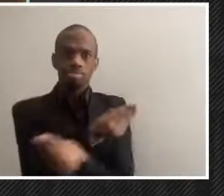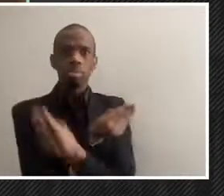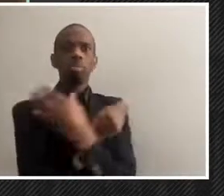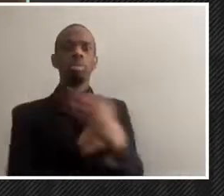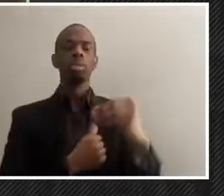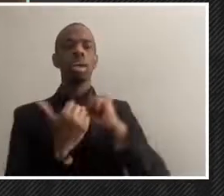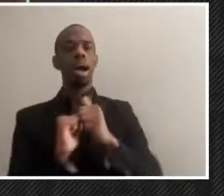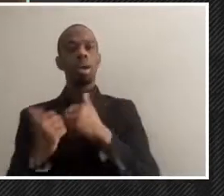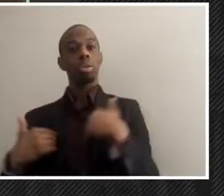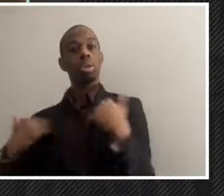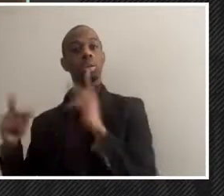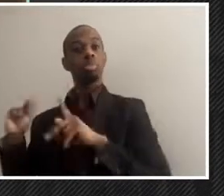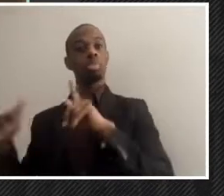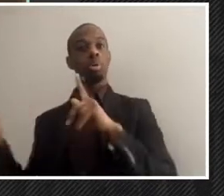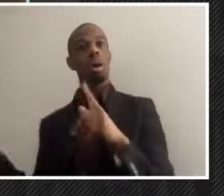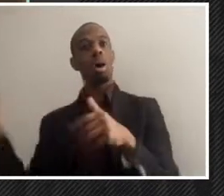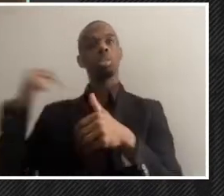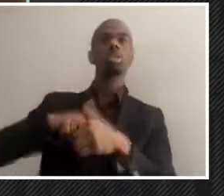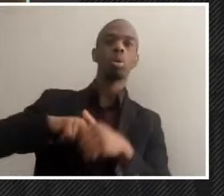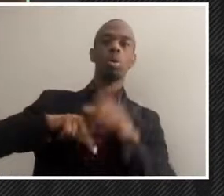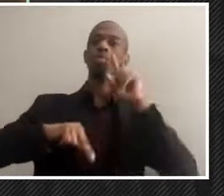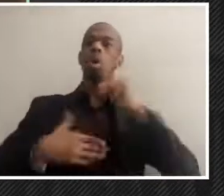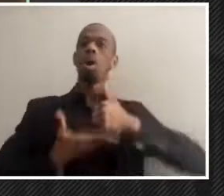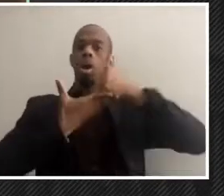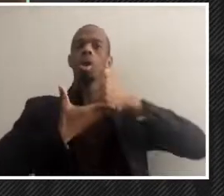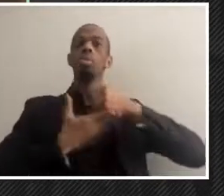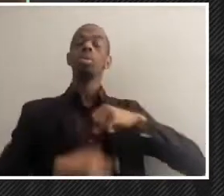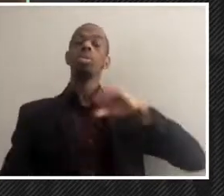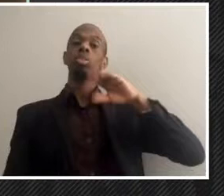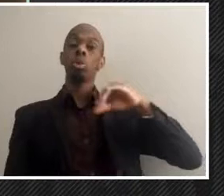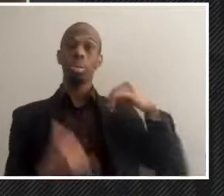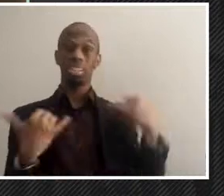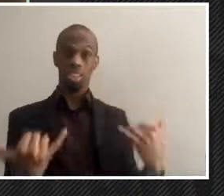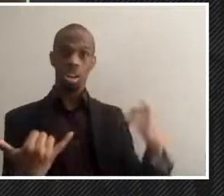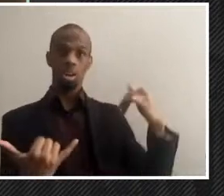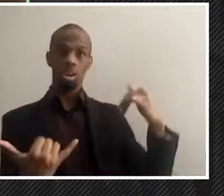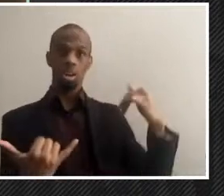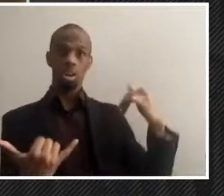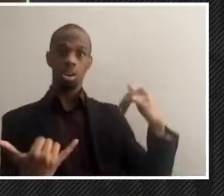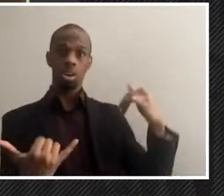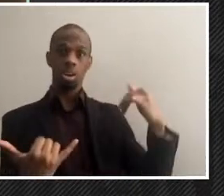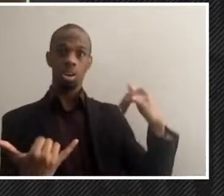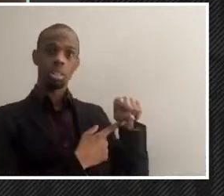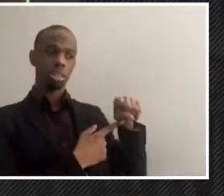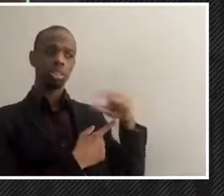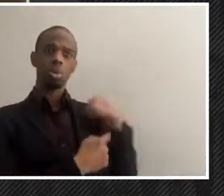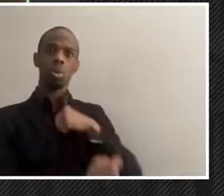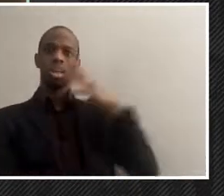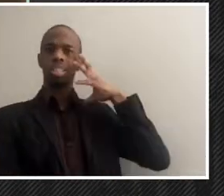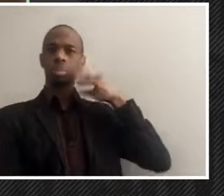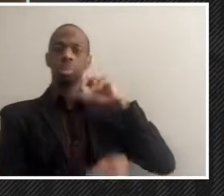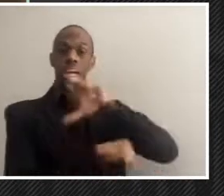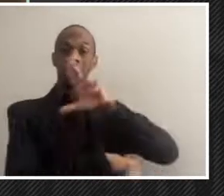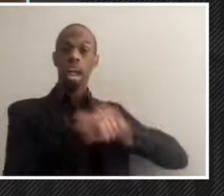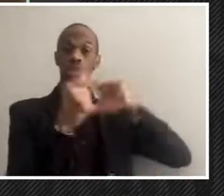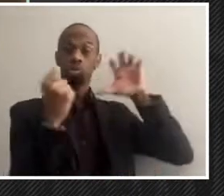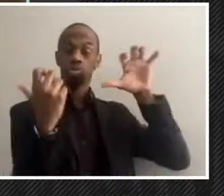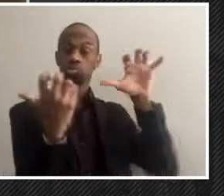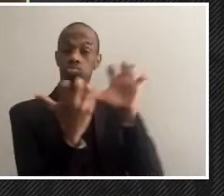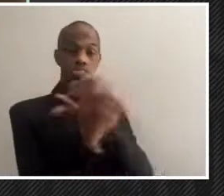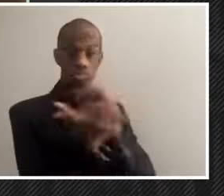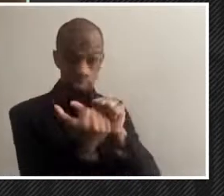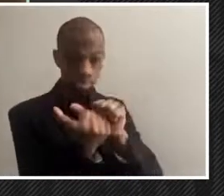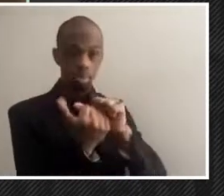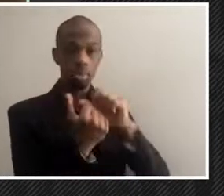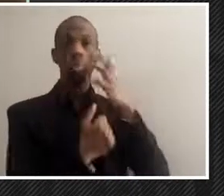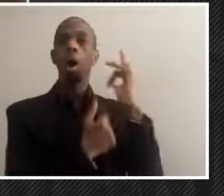Texas is dealing with a natural disaster, right? One caused by inclement weather. But the crisis is one, a failure of government. The